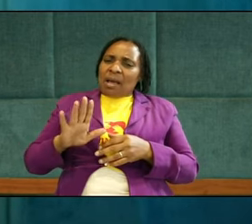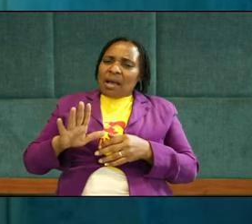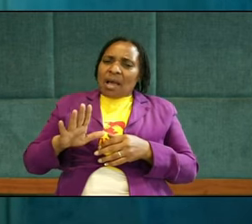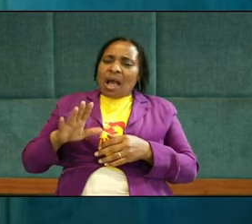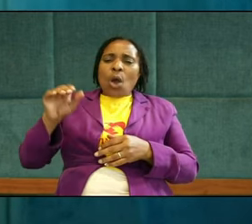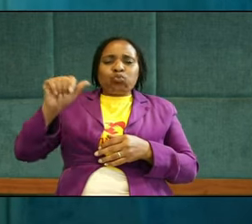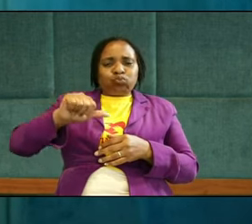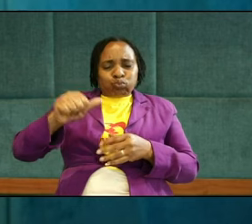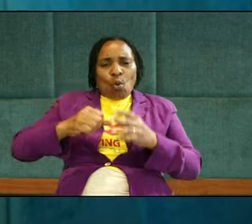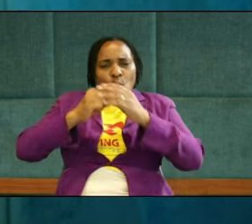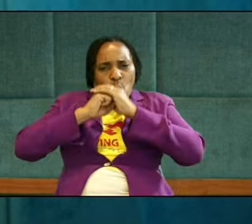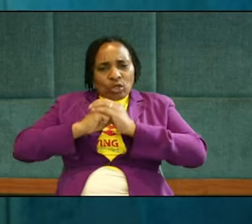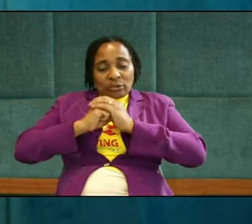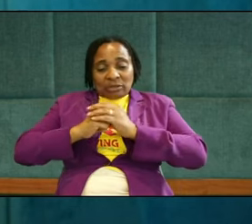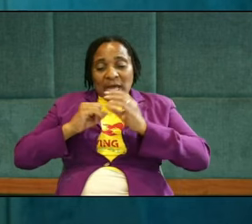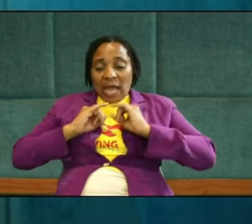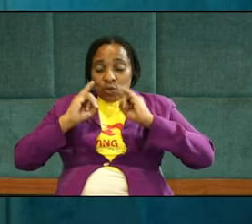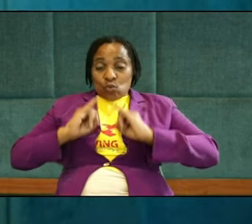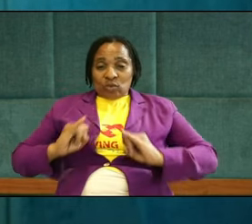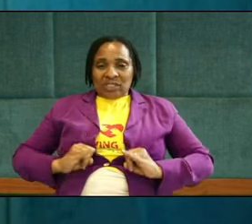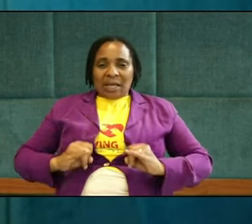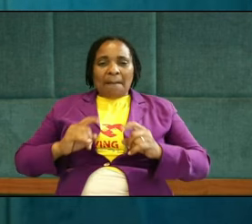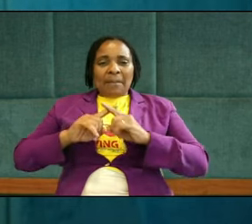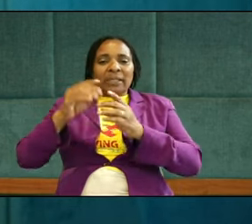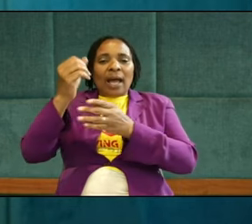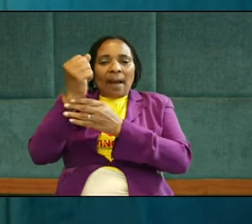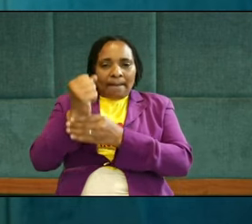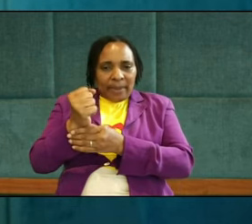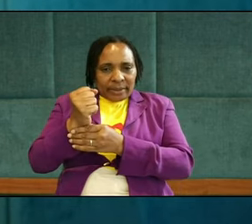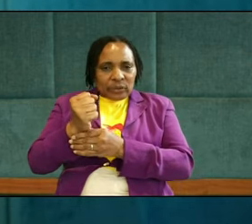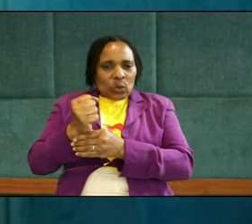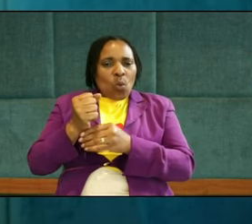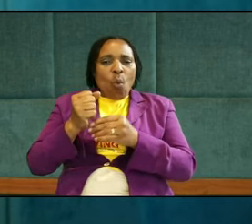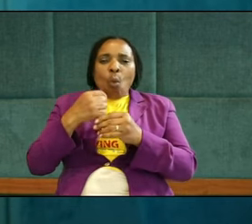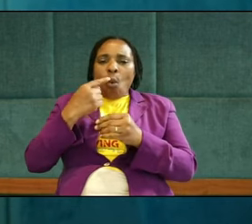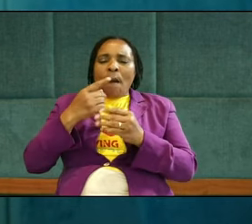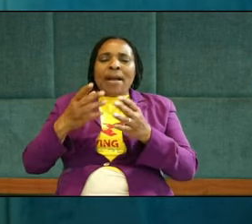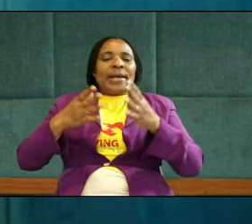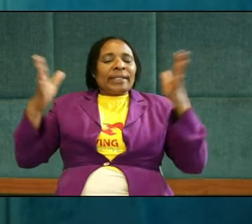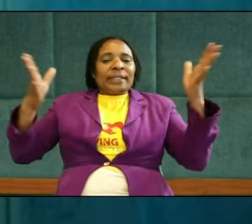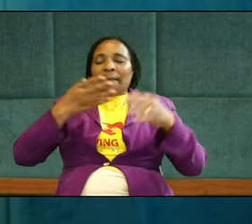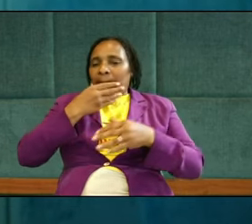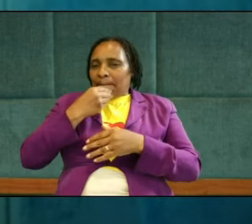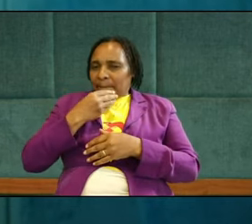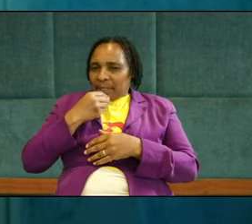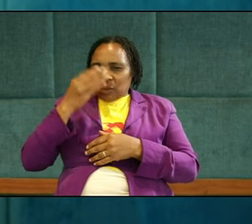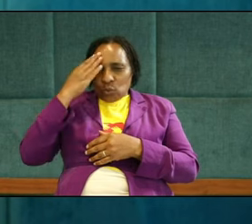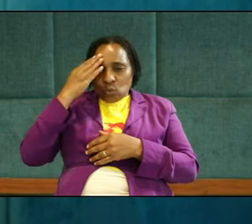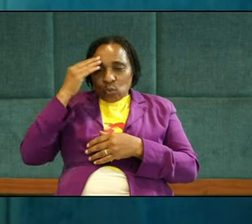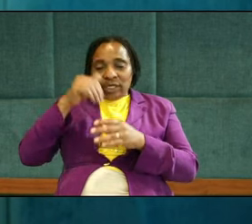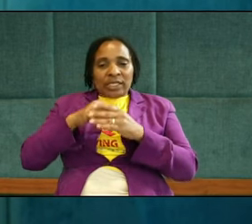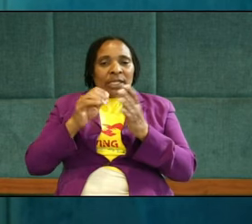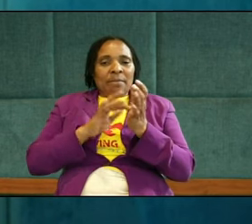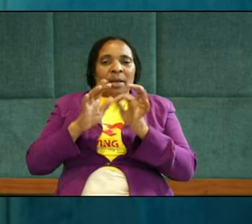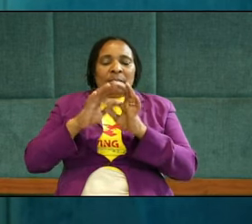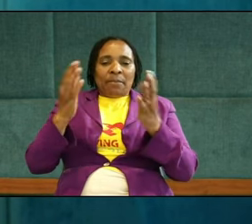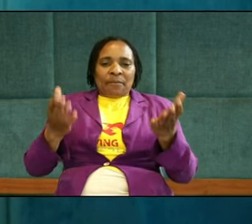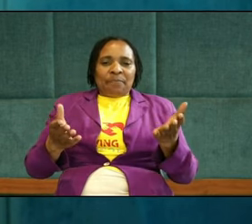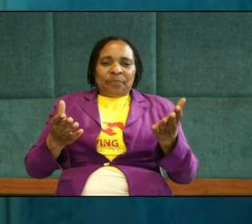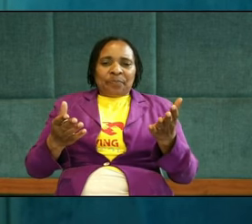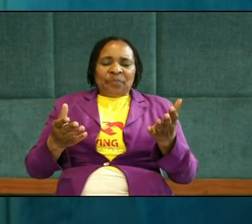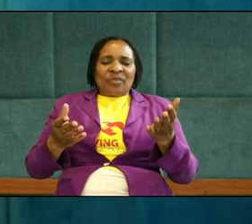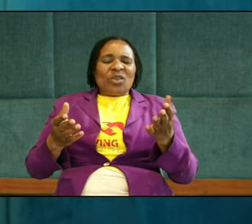idolater, worshipped idols. But Abraham was the greatest man we know, one of the greatest people we know in the Bible.